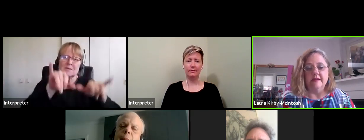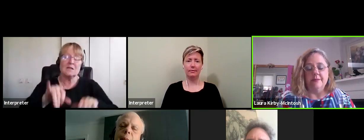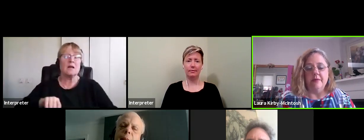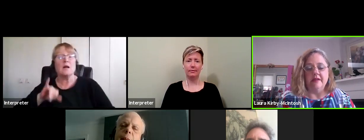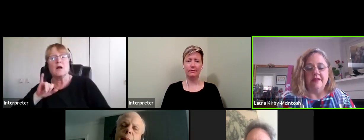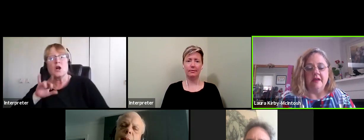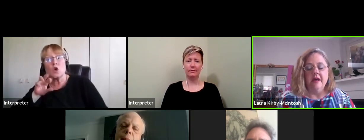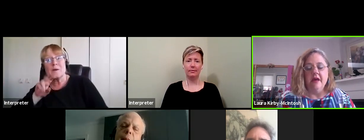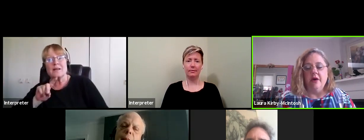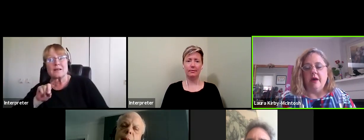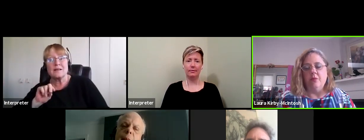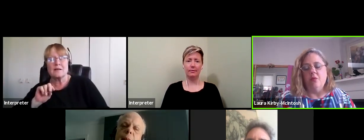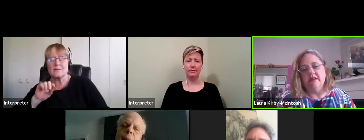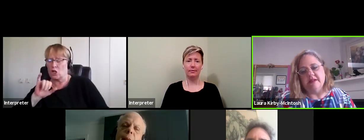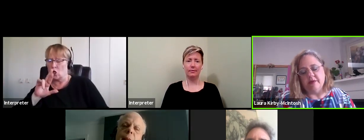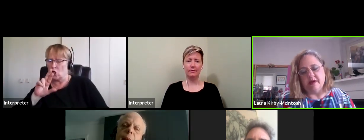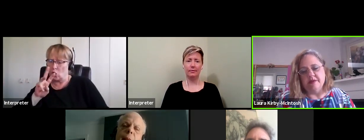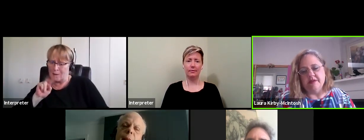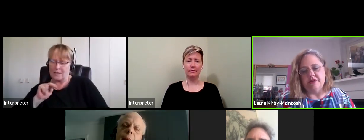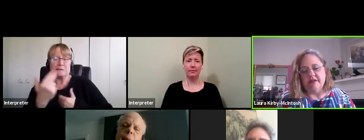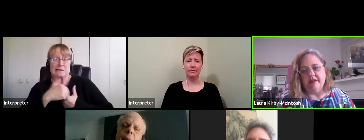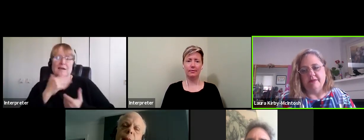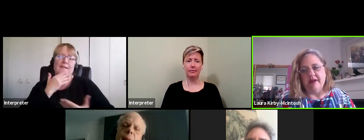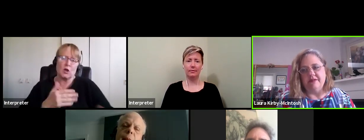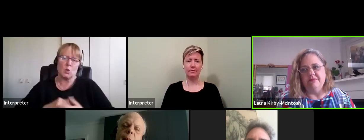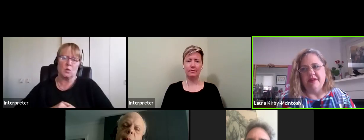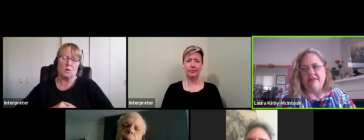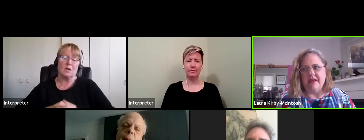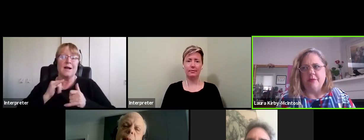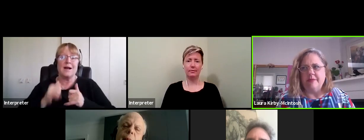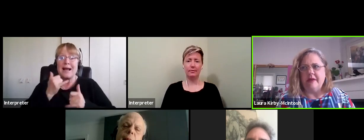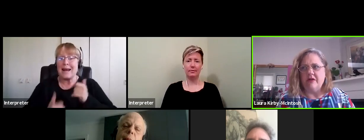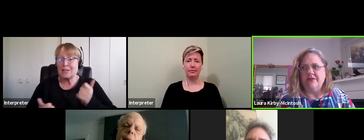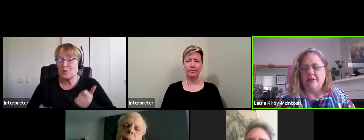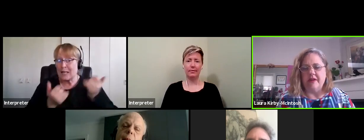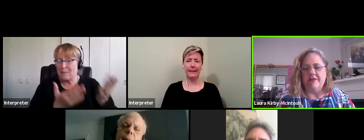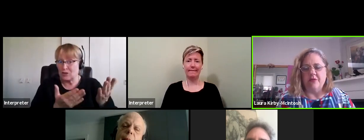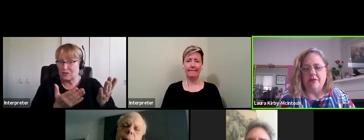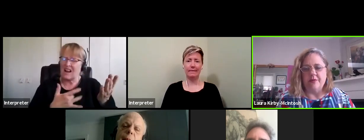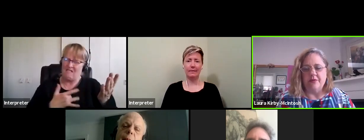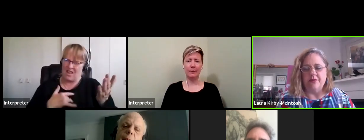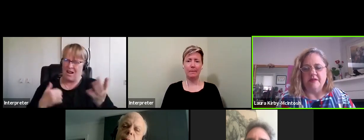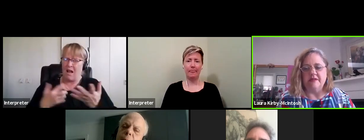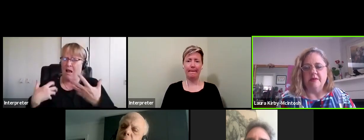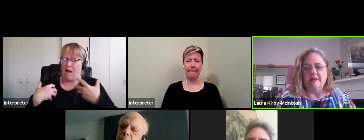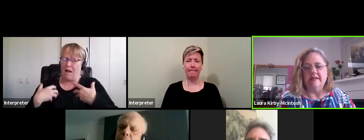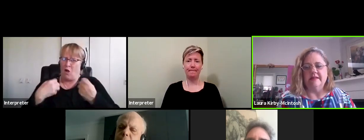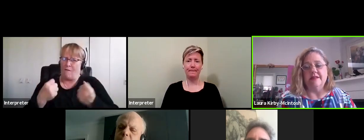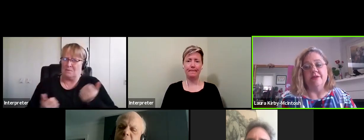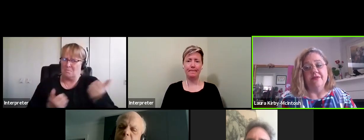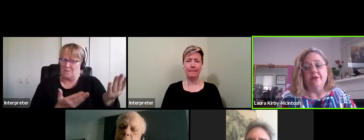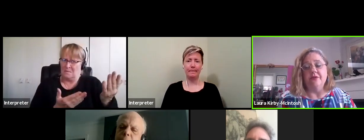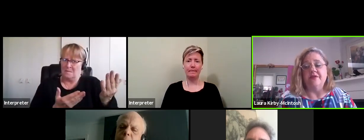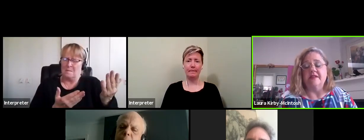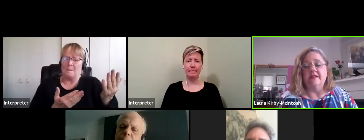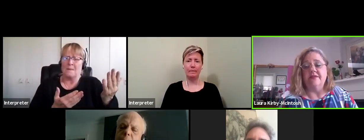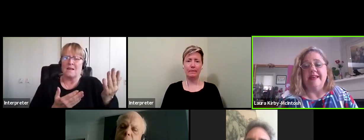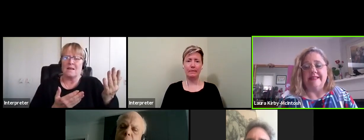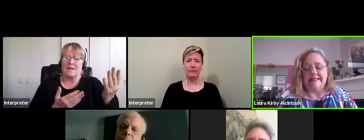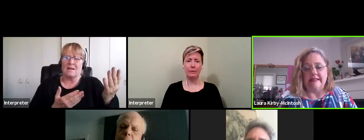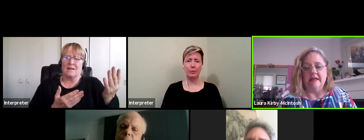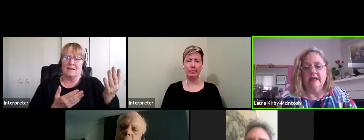And I think one last recommendation I think I would be confident bringing forward from youth with disabilities is that they're very nervous